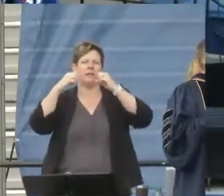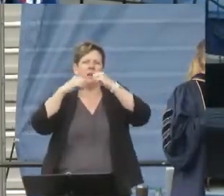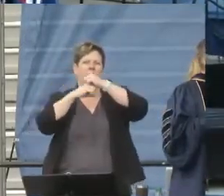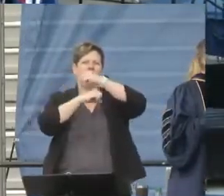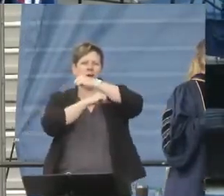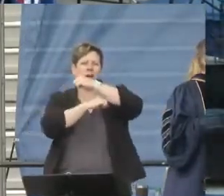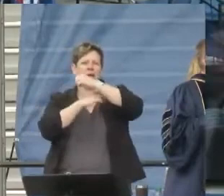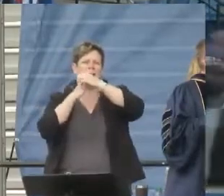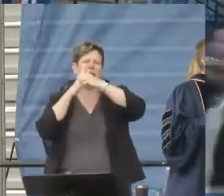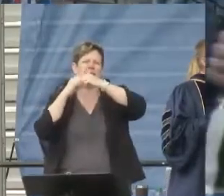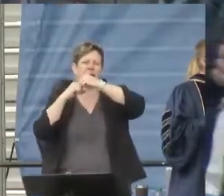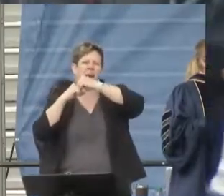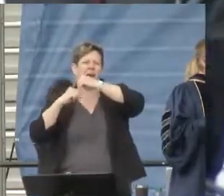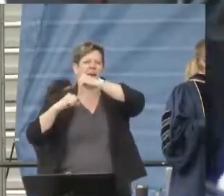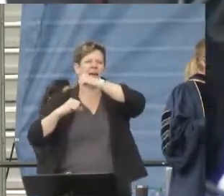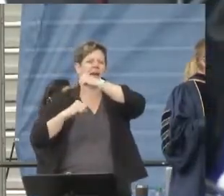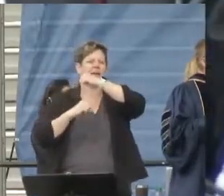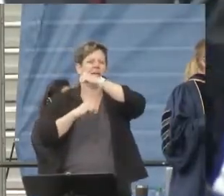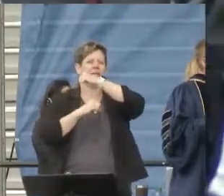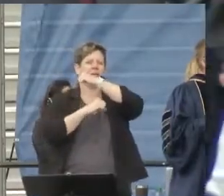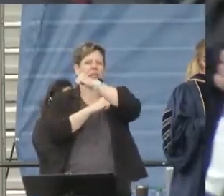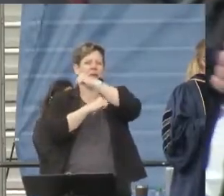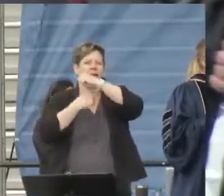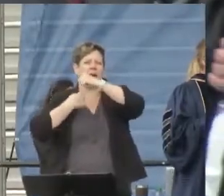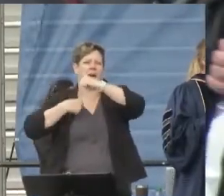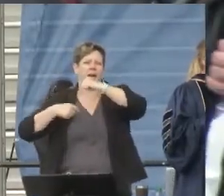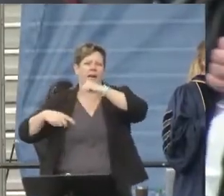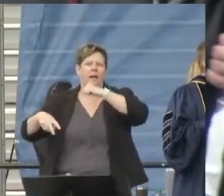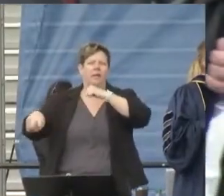perilous fight, o'er the